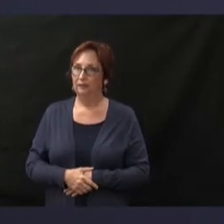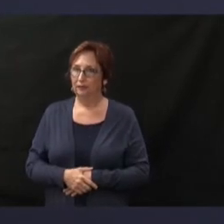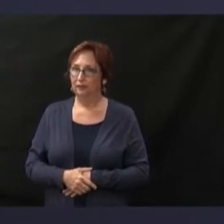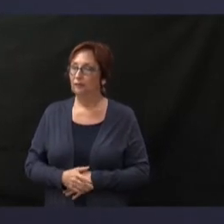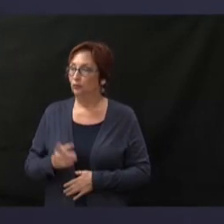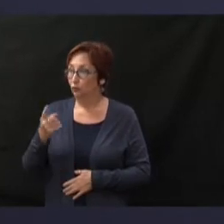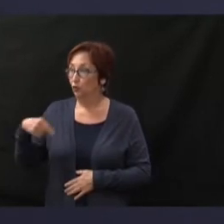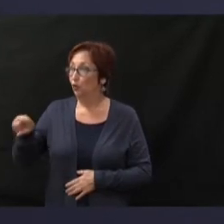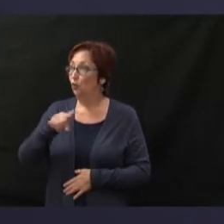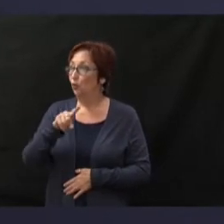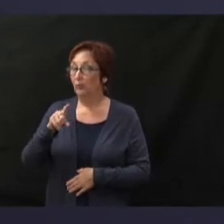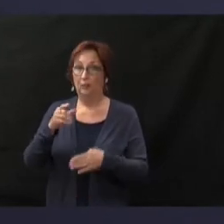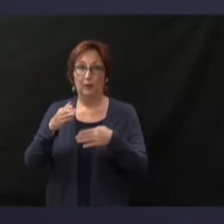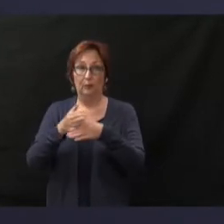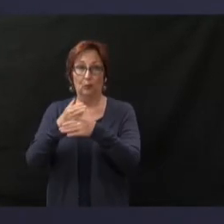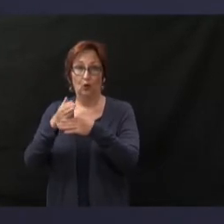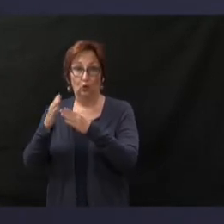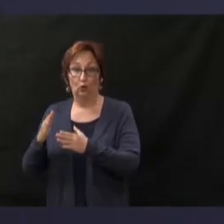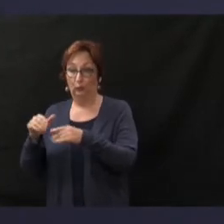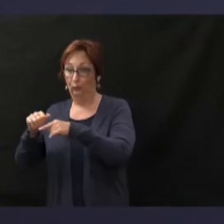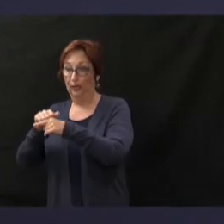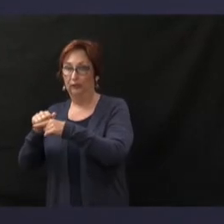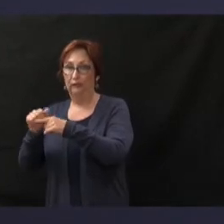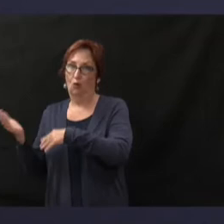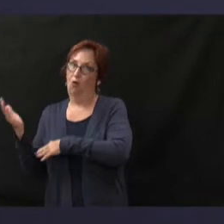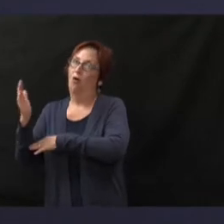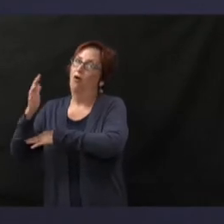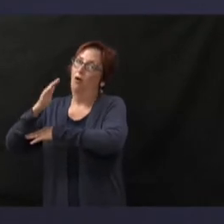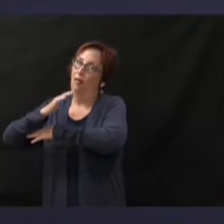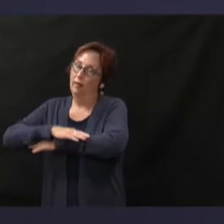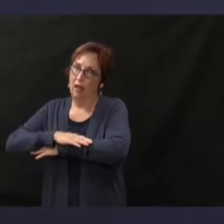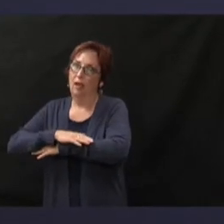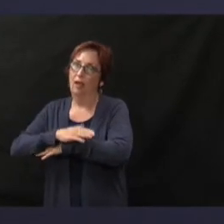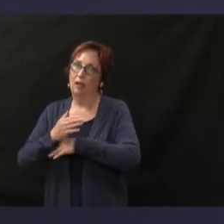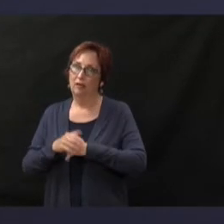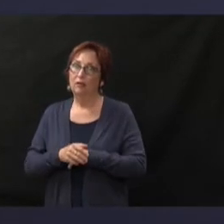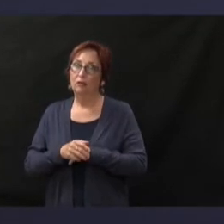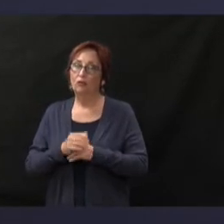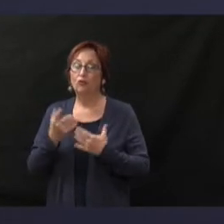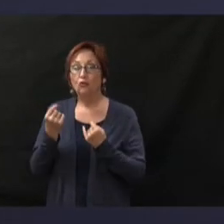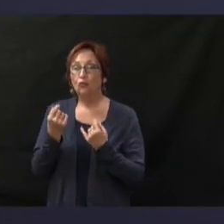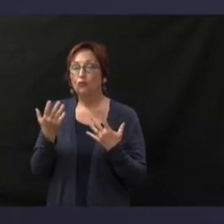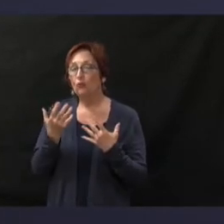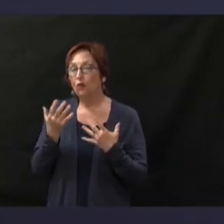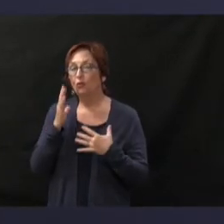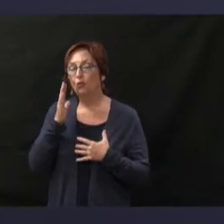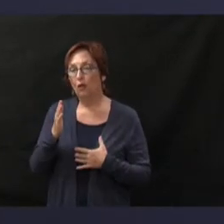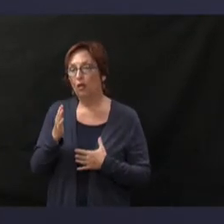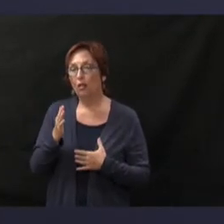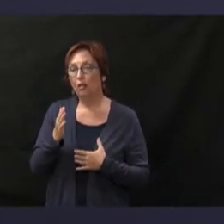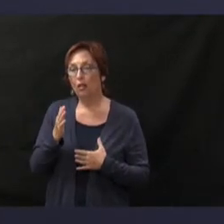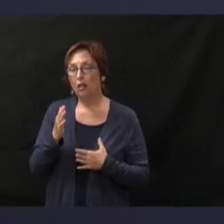You will be partner practiced all day long, and what you're going to do is you are going to